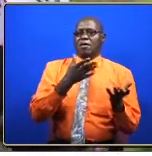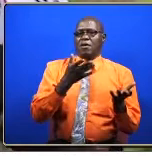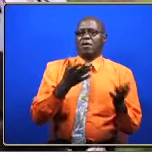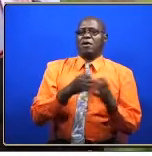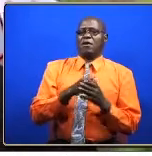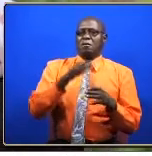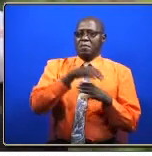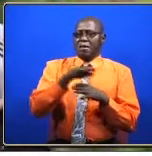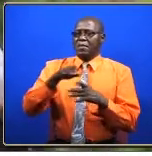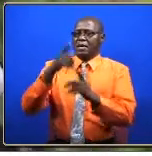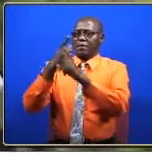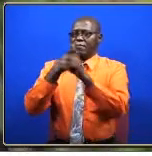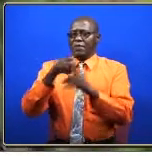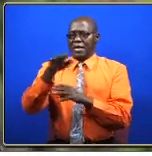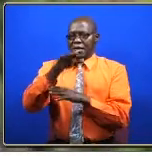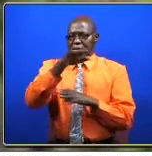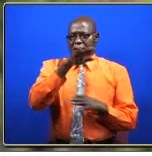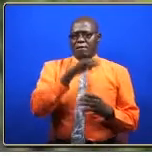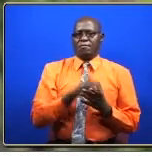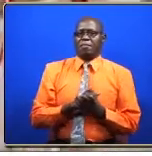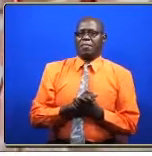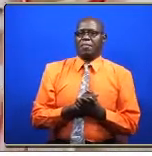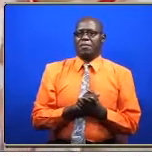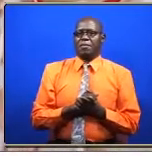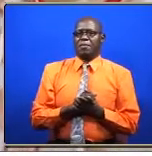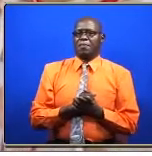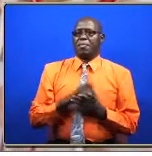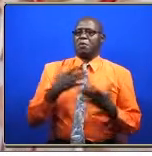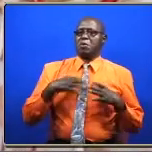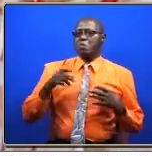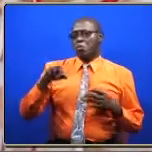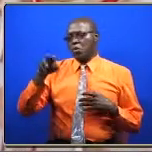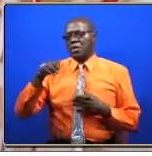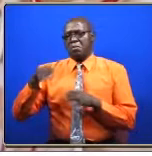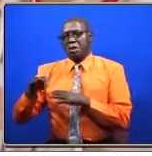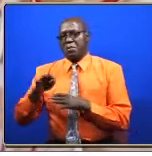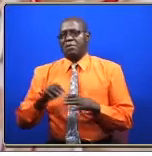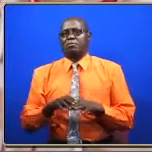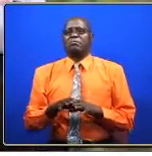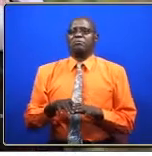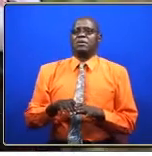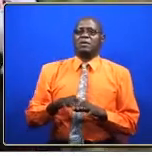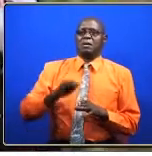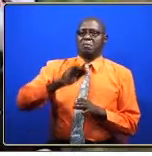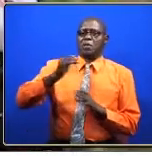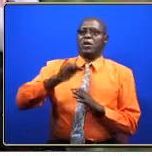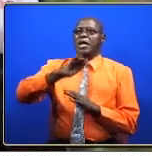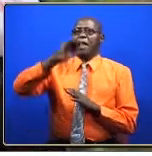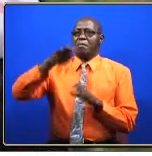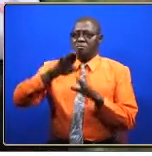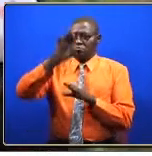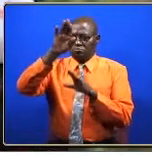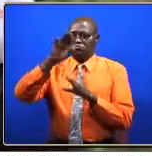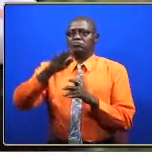to guys doing them with drones, to people just walking in their hiking groups and stuff. And so it's a very nice way to copy the way seeds are spread